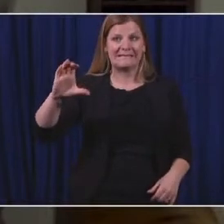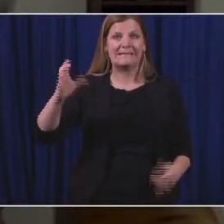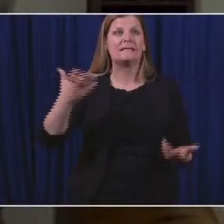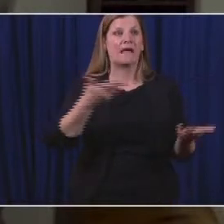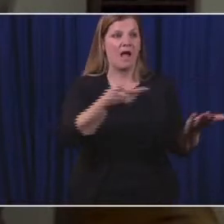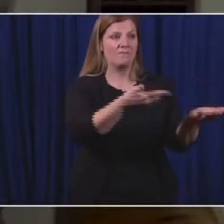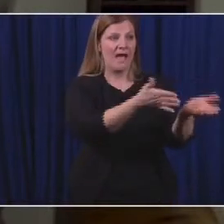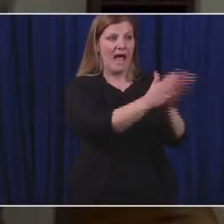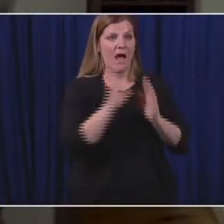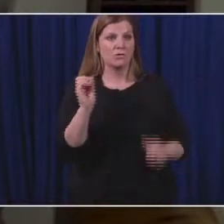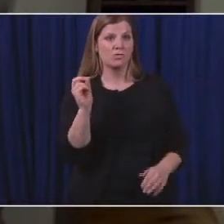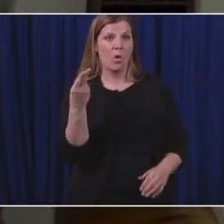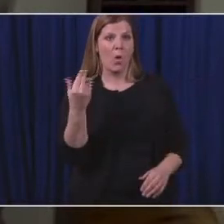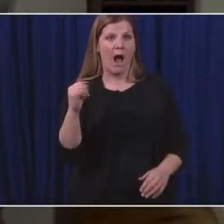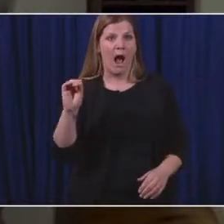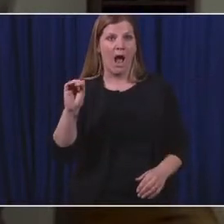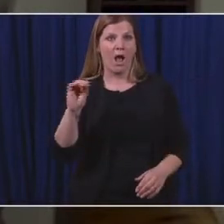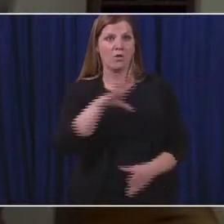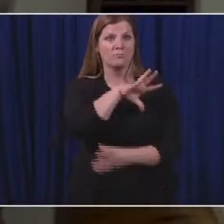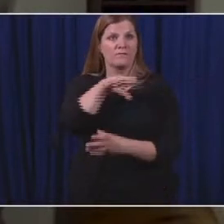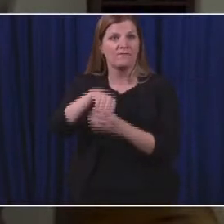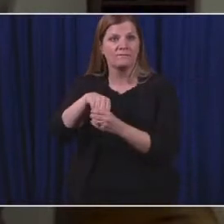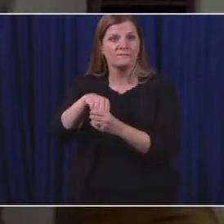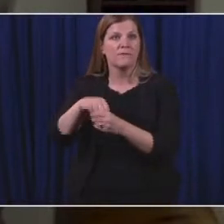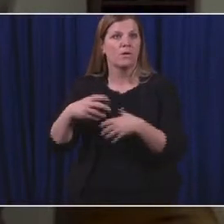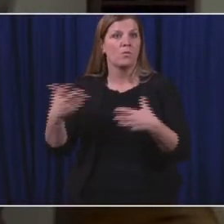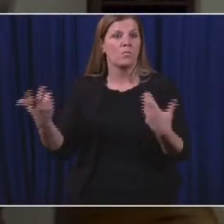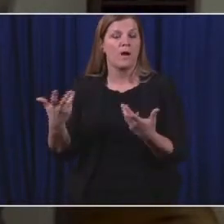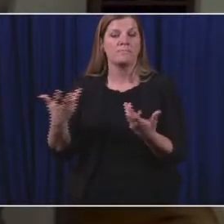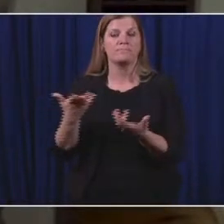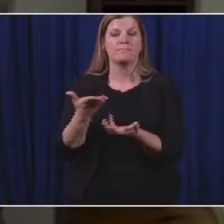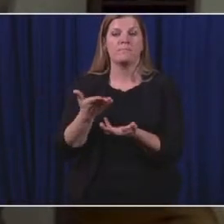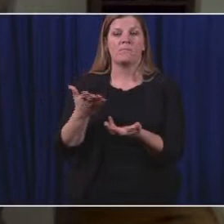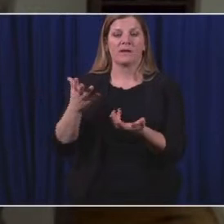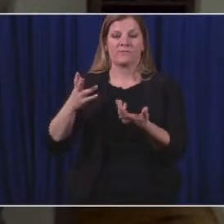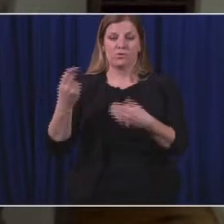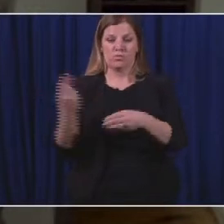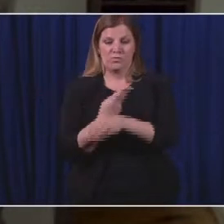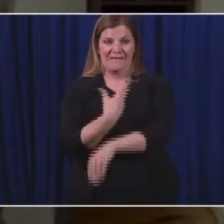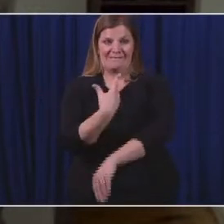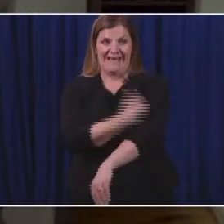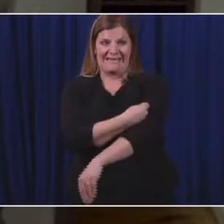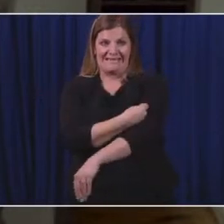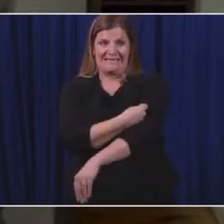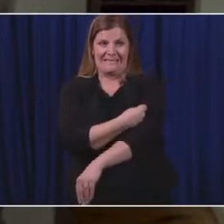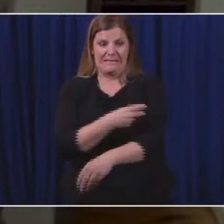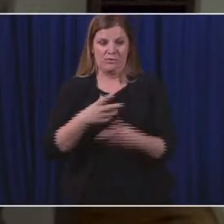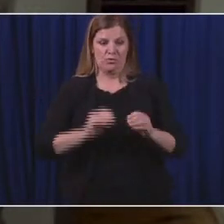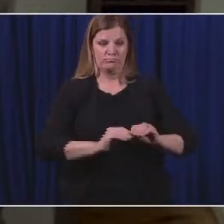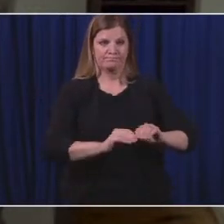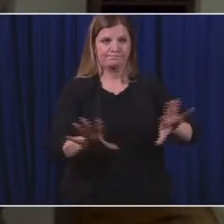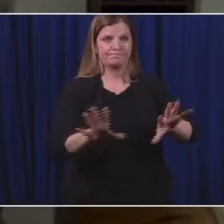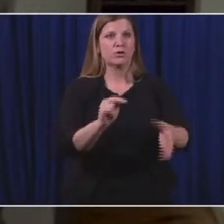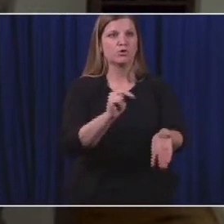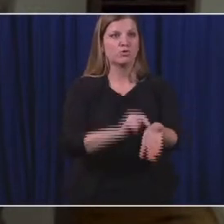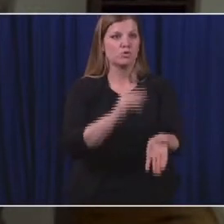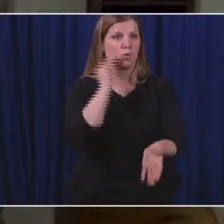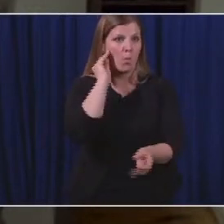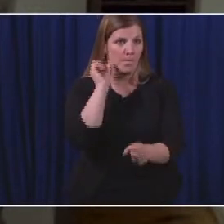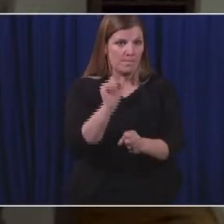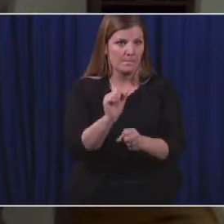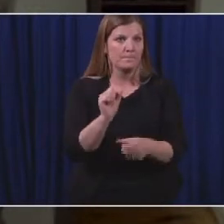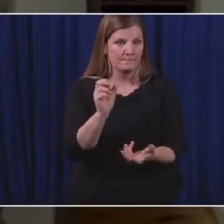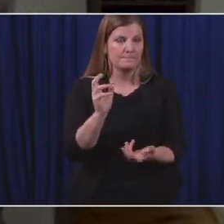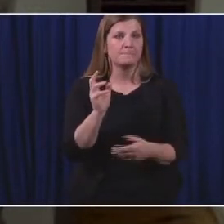early scaled launch of vaccines in nursing homes. As we've reported before, we had been